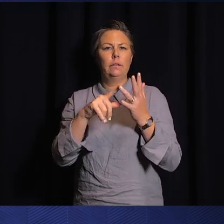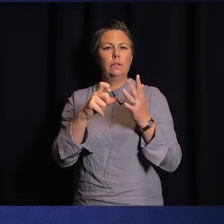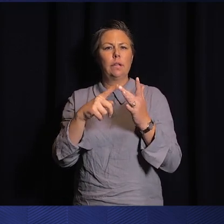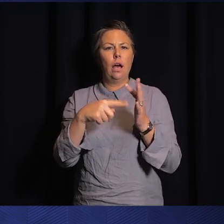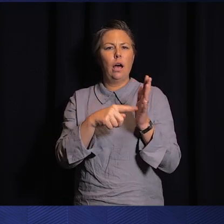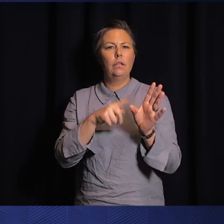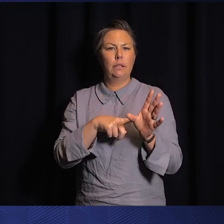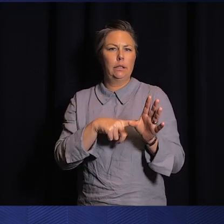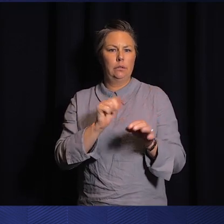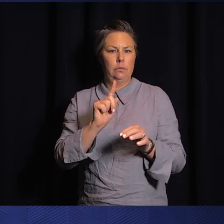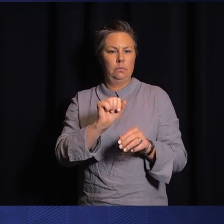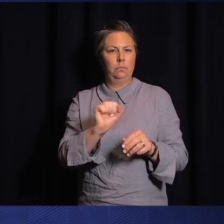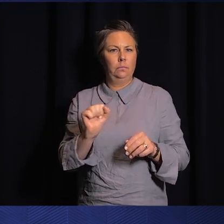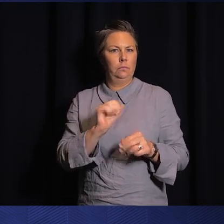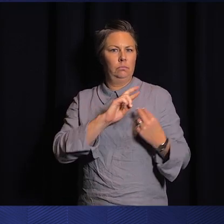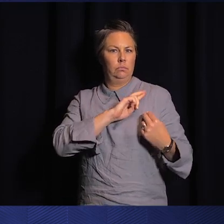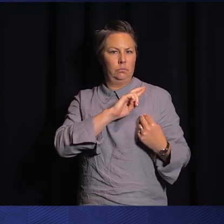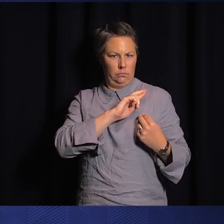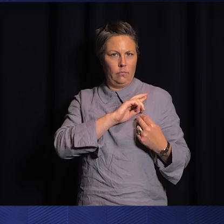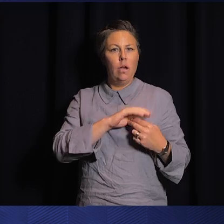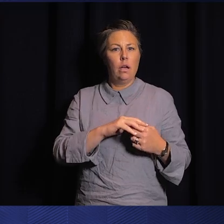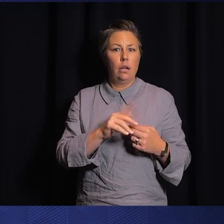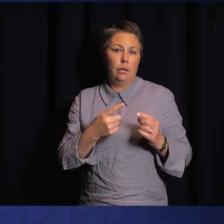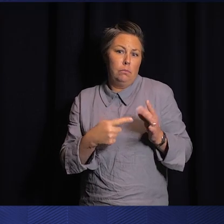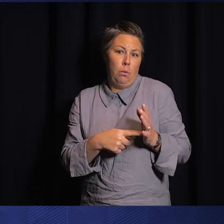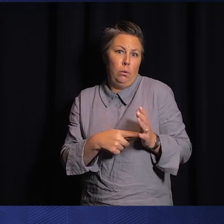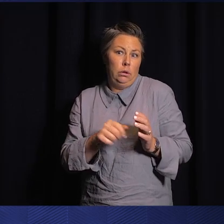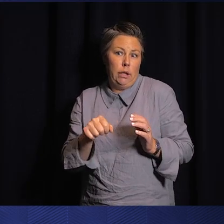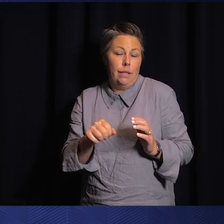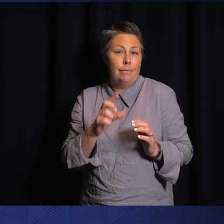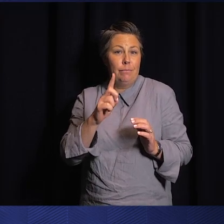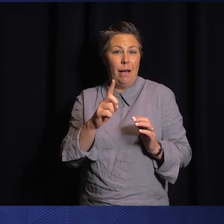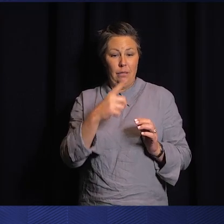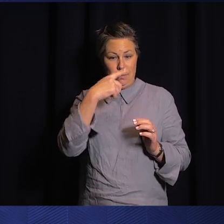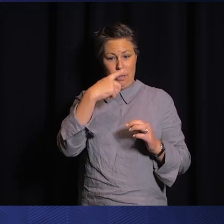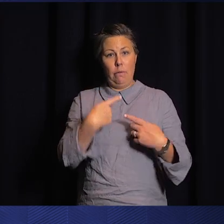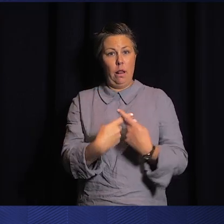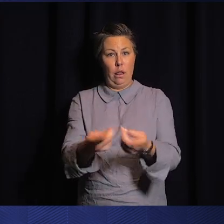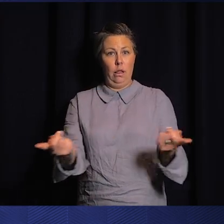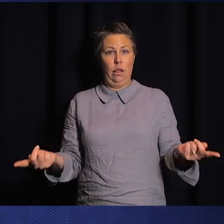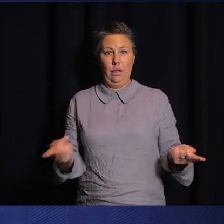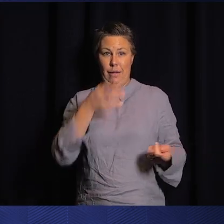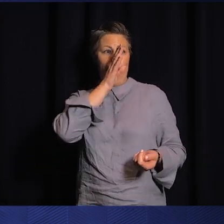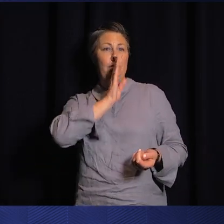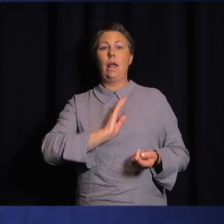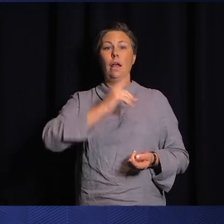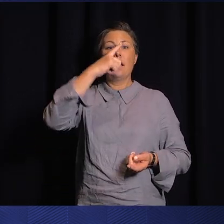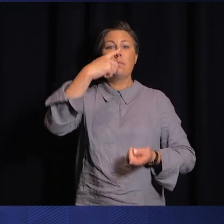say that that's very important, but civil society and the way you